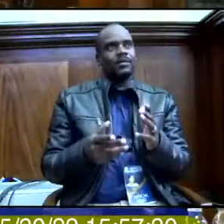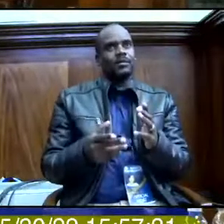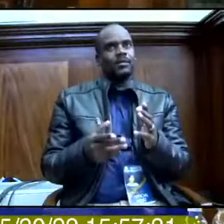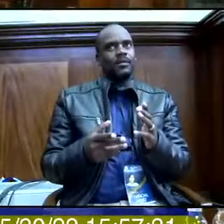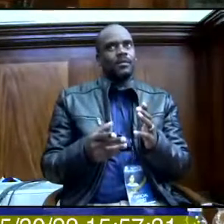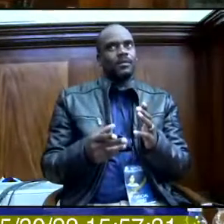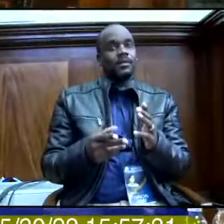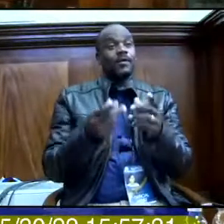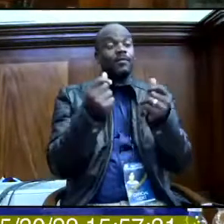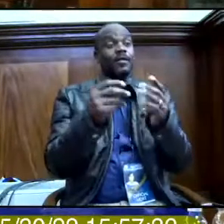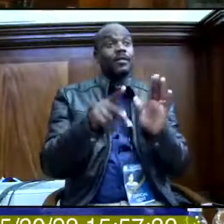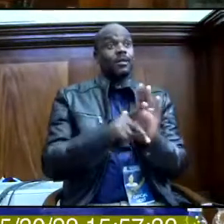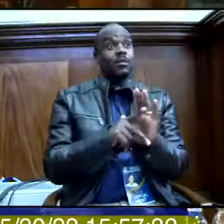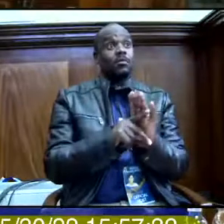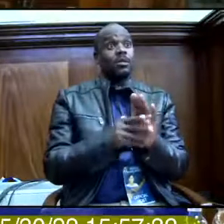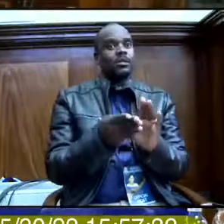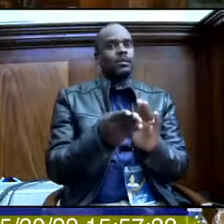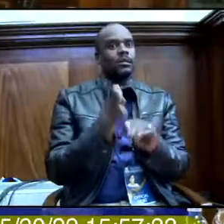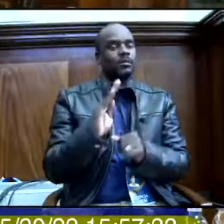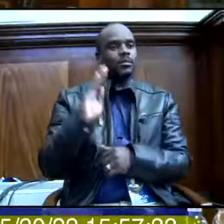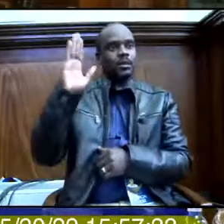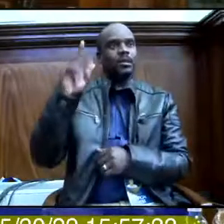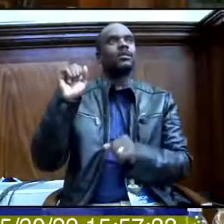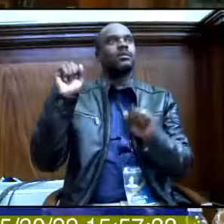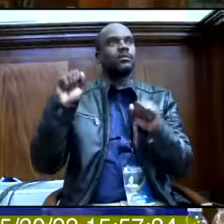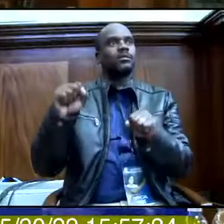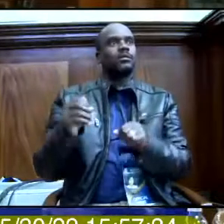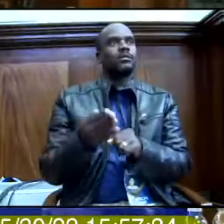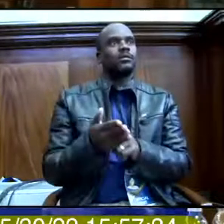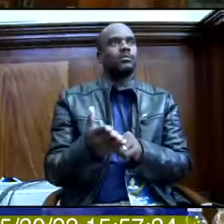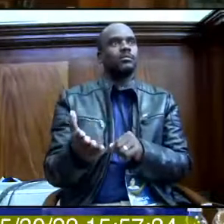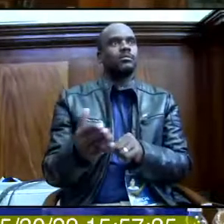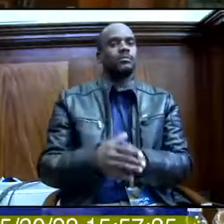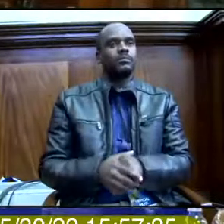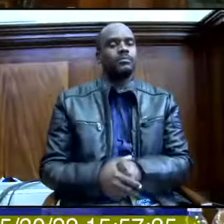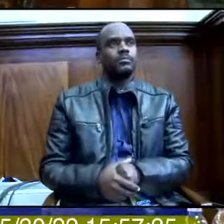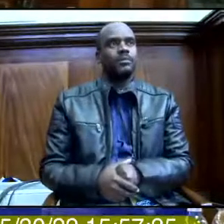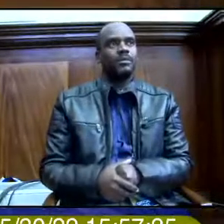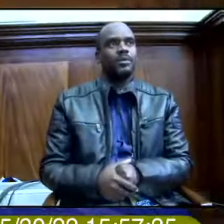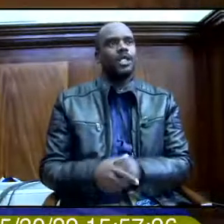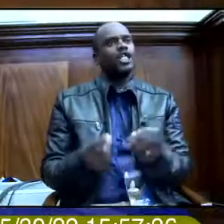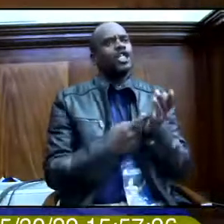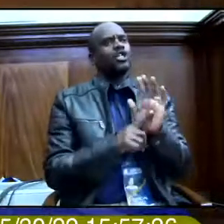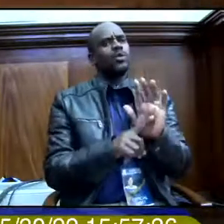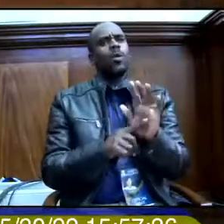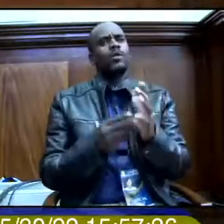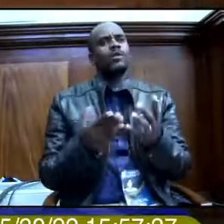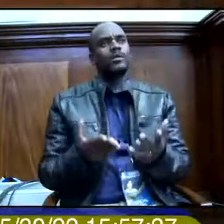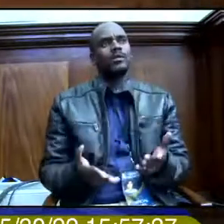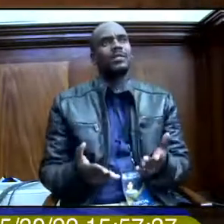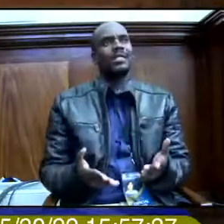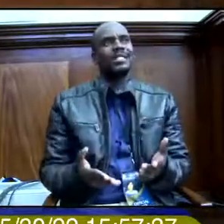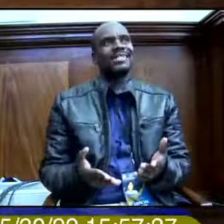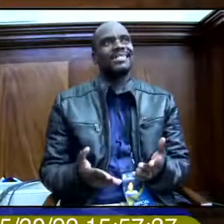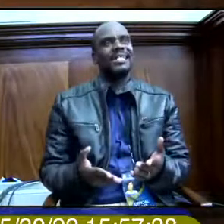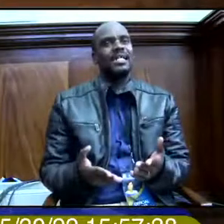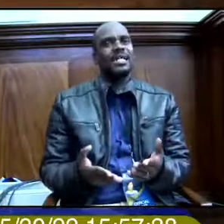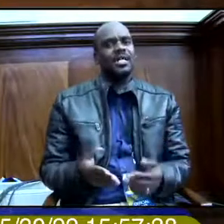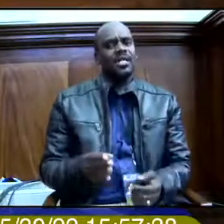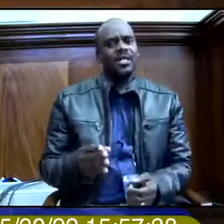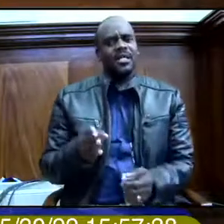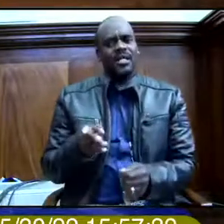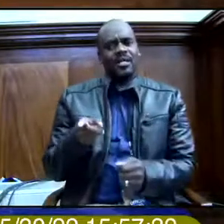that is what has happened in greece and is currently happening in this country so it shows that instead of